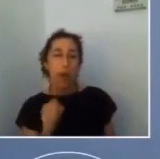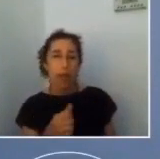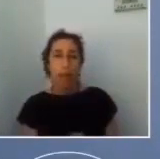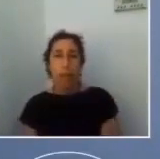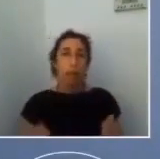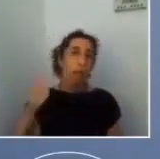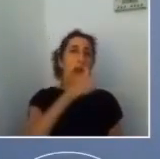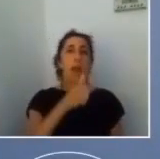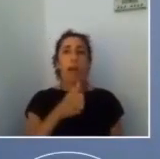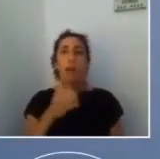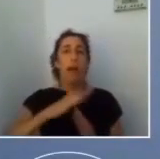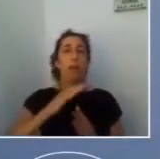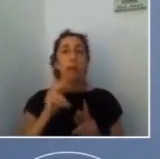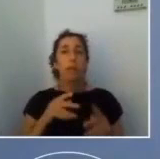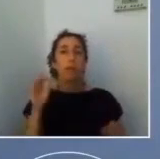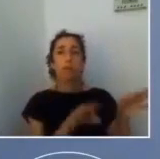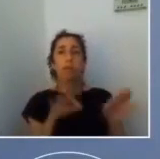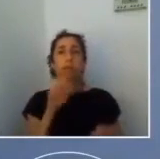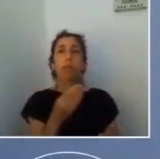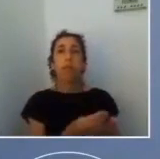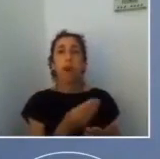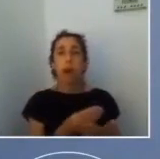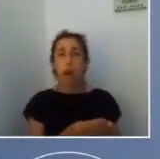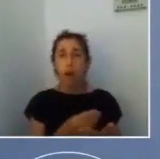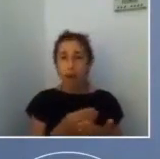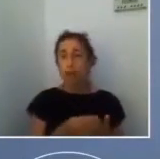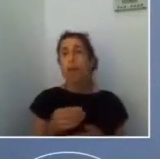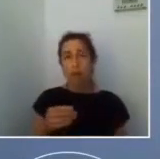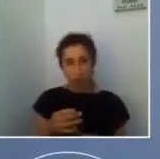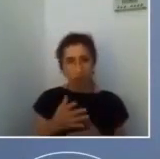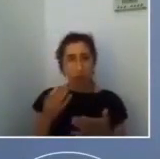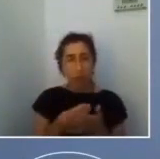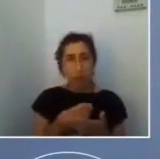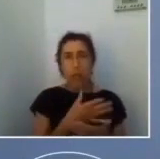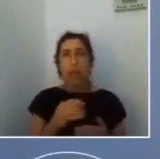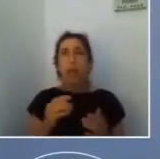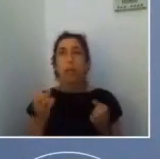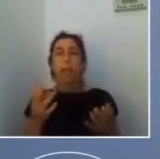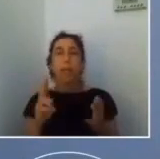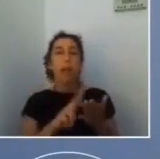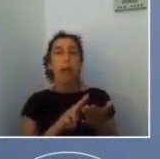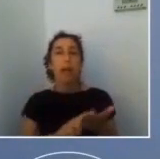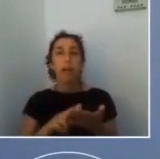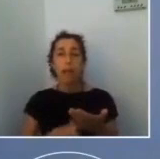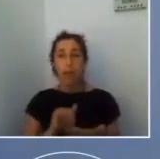family, and appeared to dole out lucrative no-show contracts to former